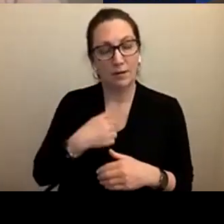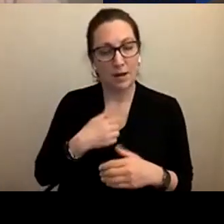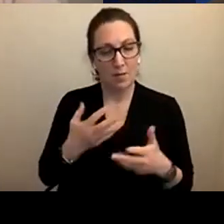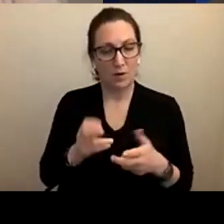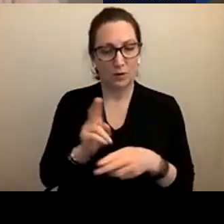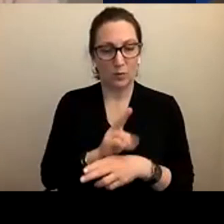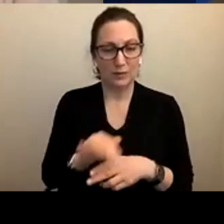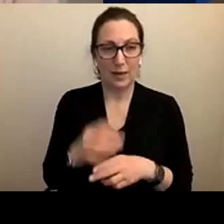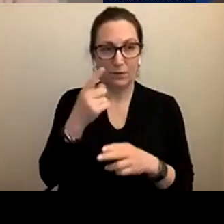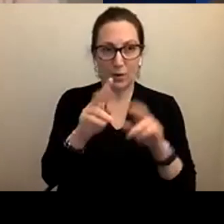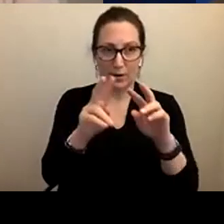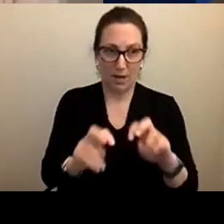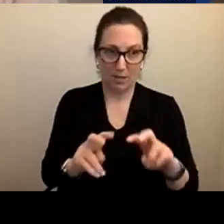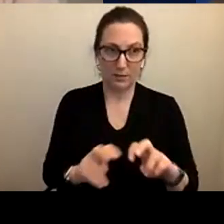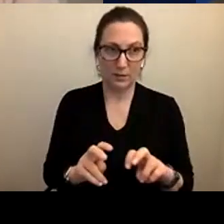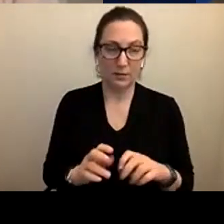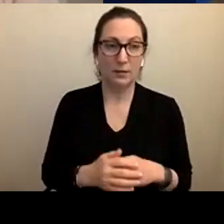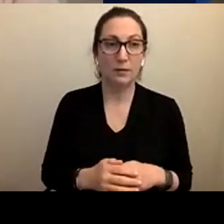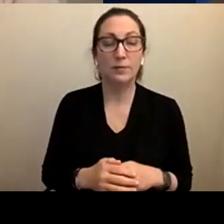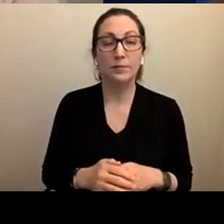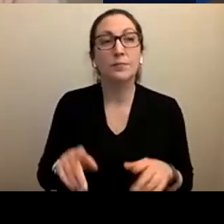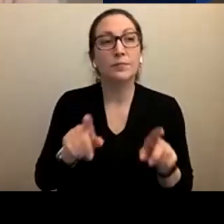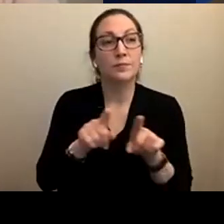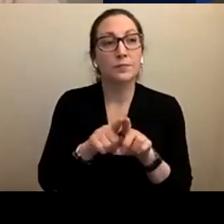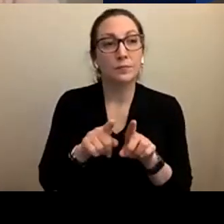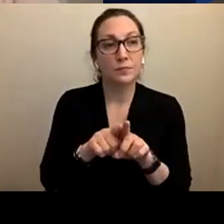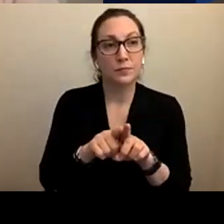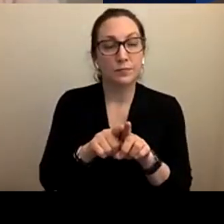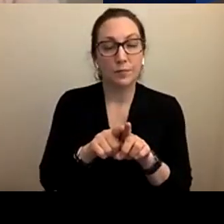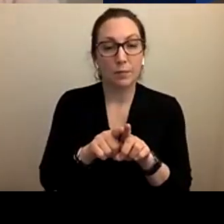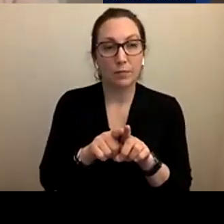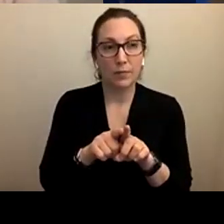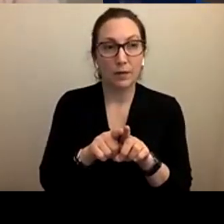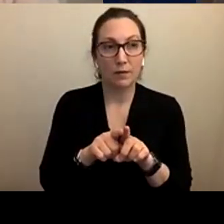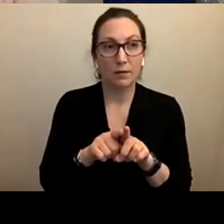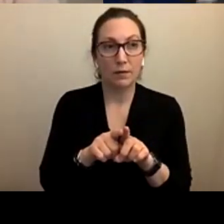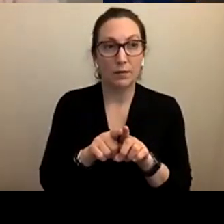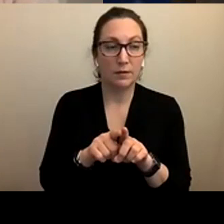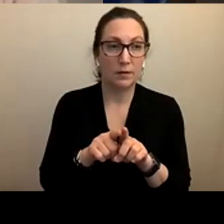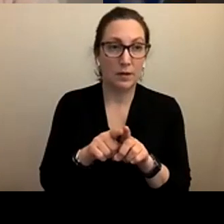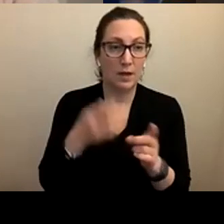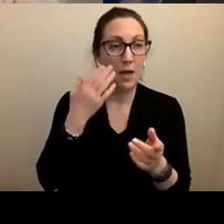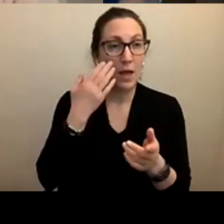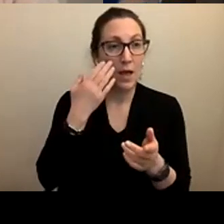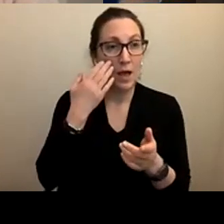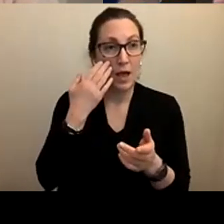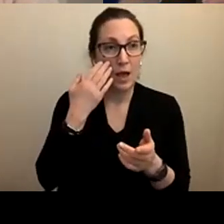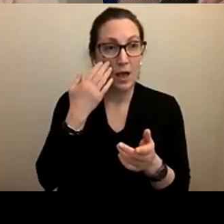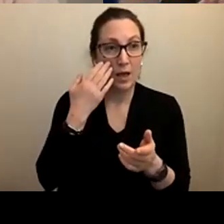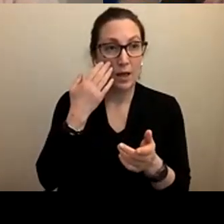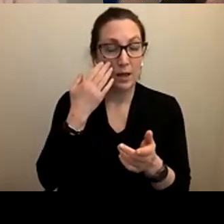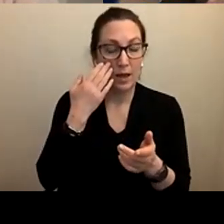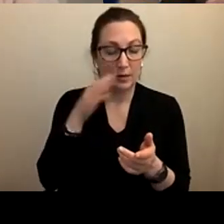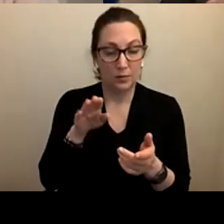also want to put on the table the opportunity, and again, I don't know what grading periods we're thinking of using for